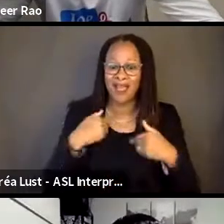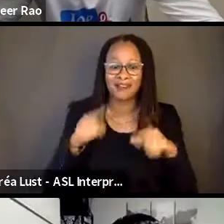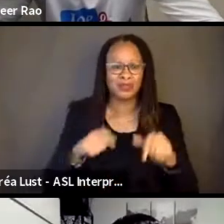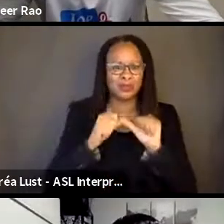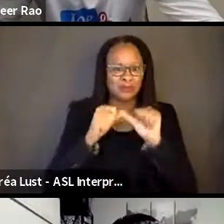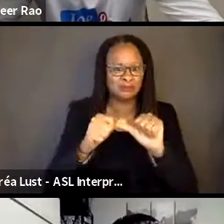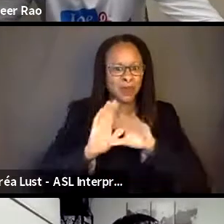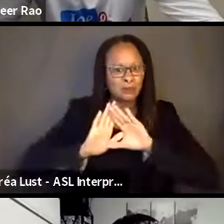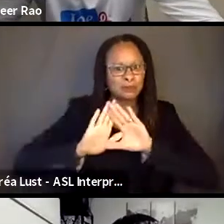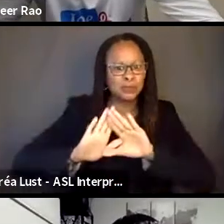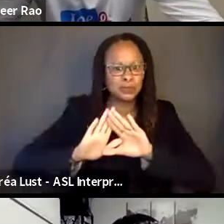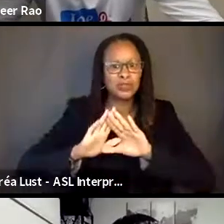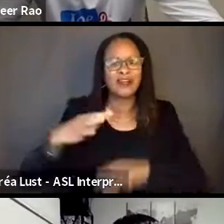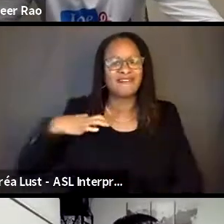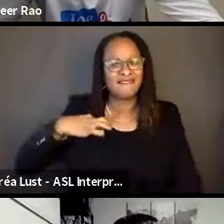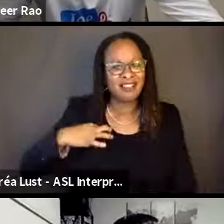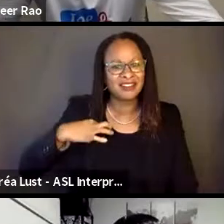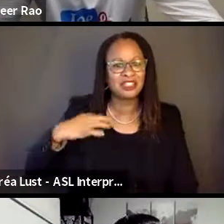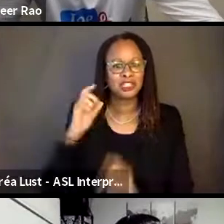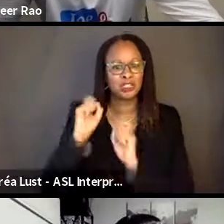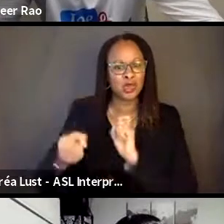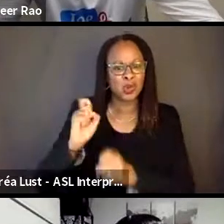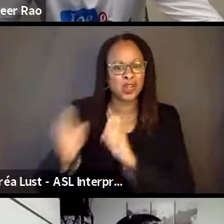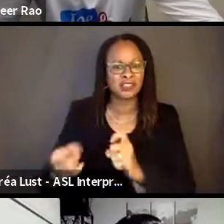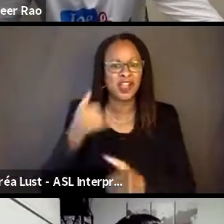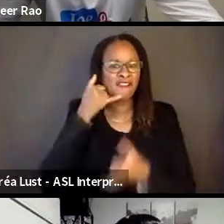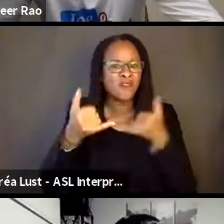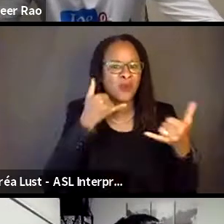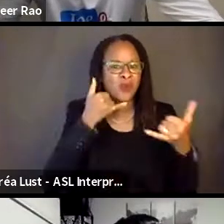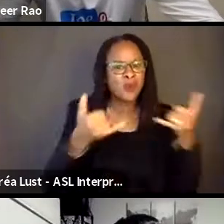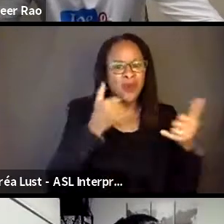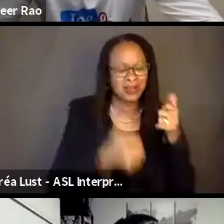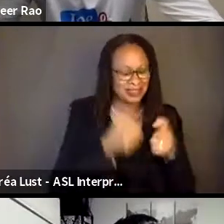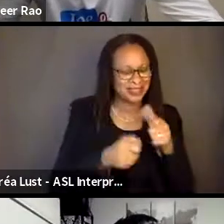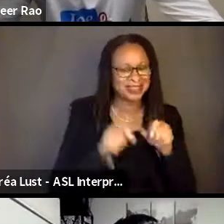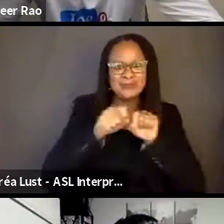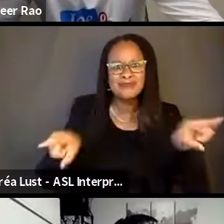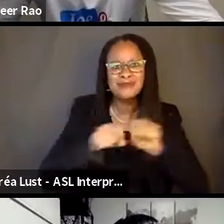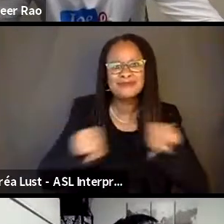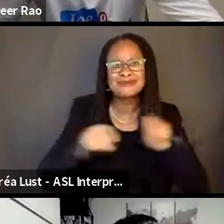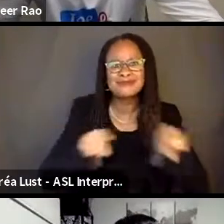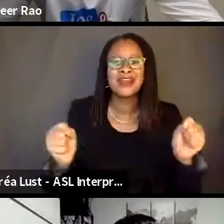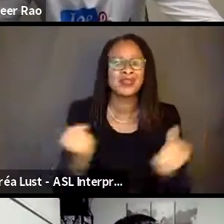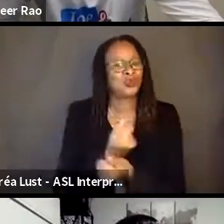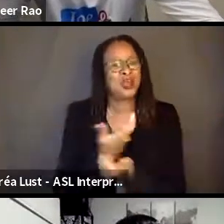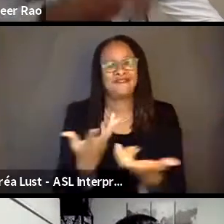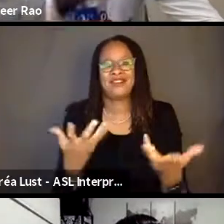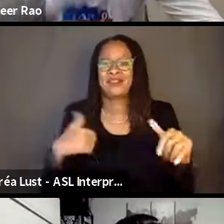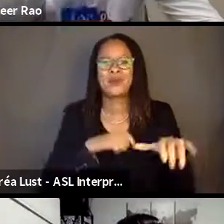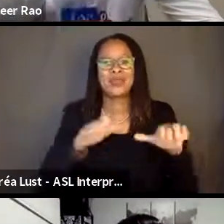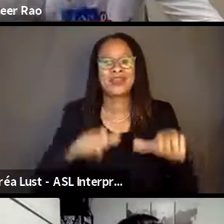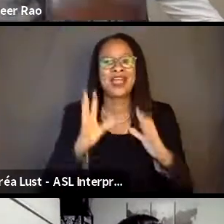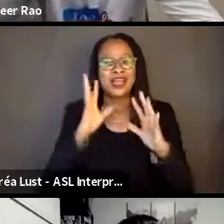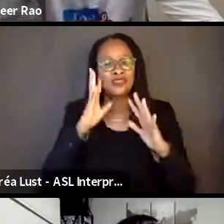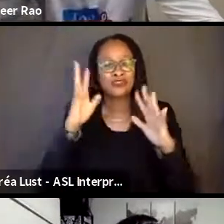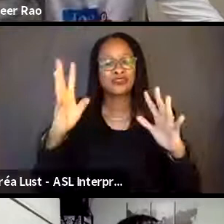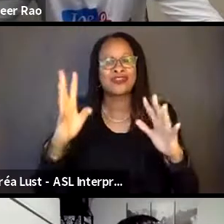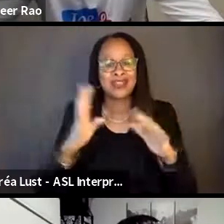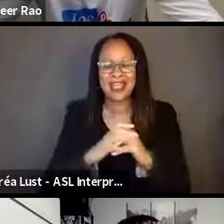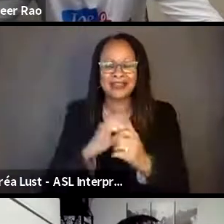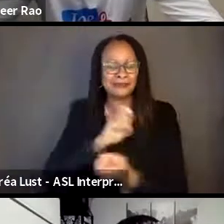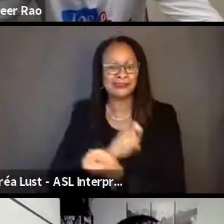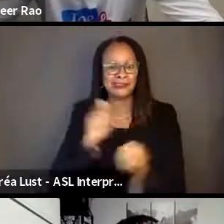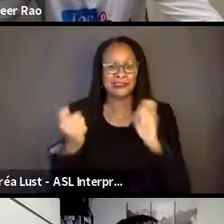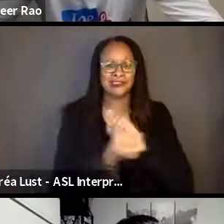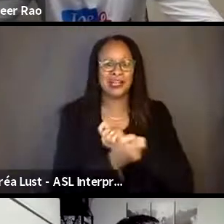pushing, volunteering, donating, phone banking, and doing all that we can to create an unprecedented